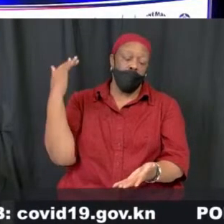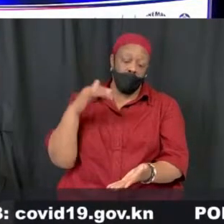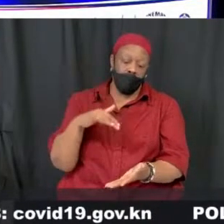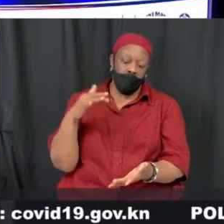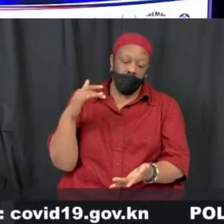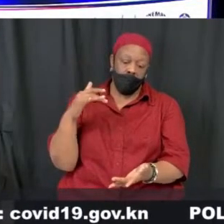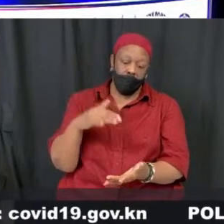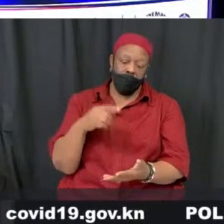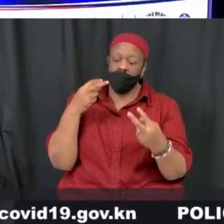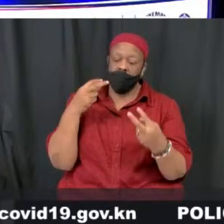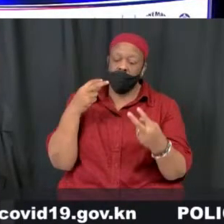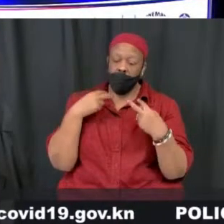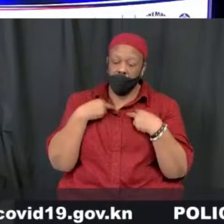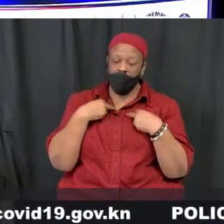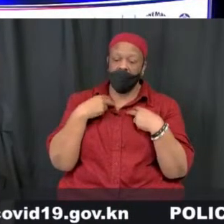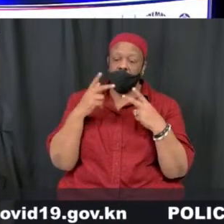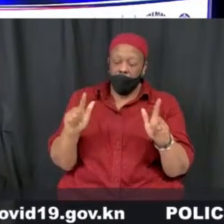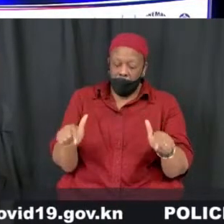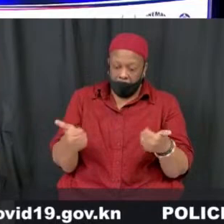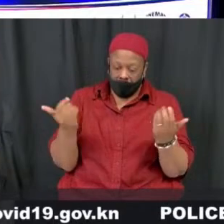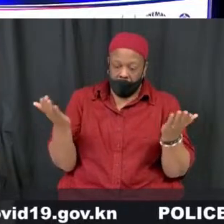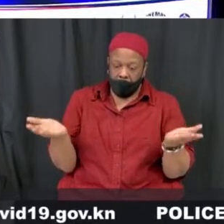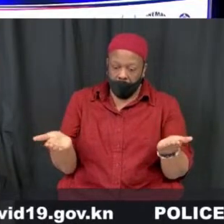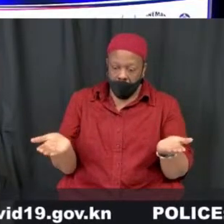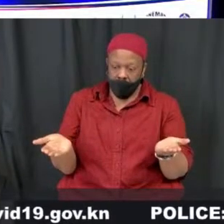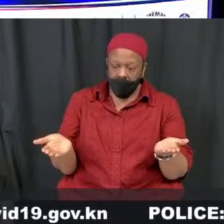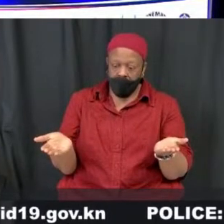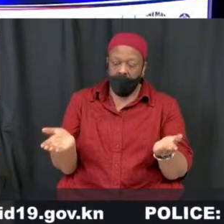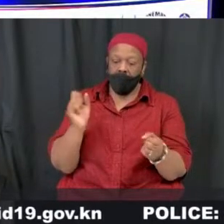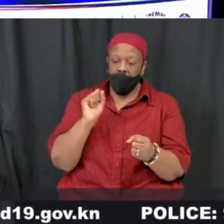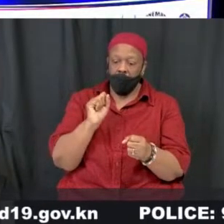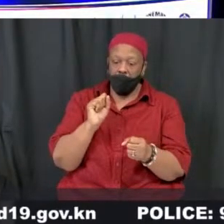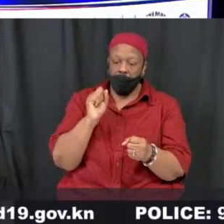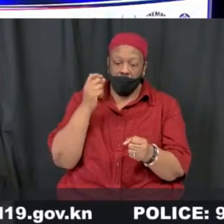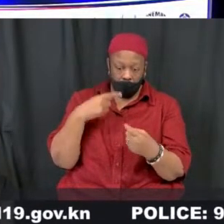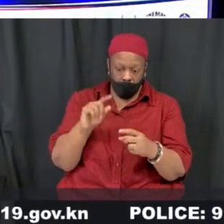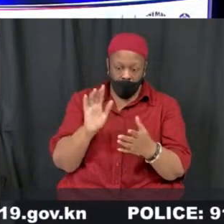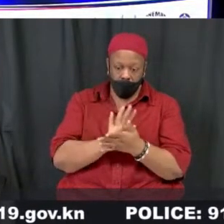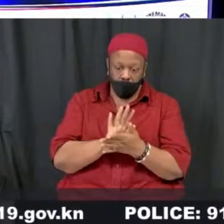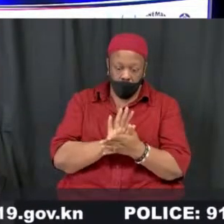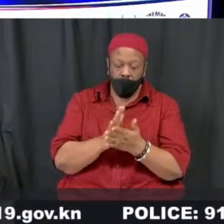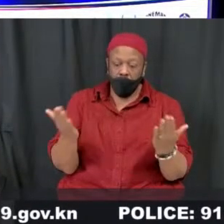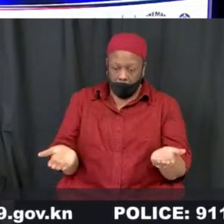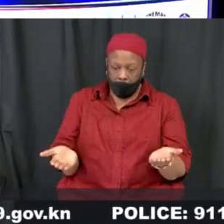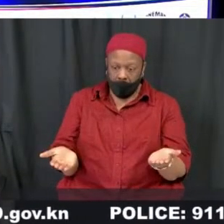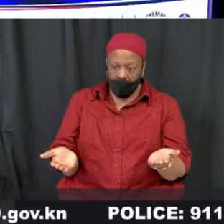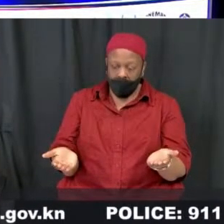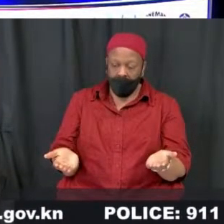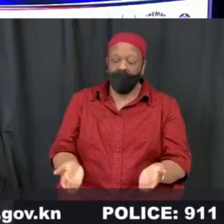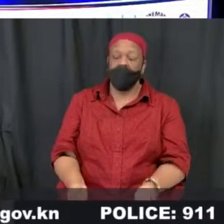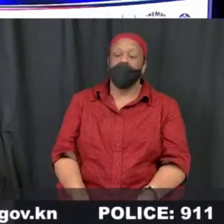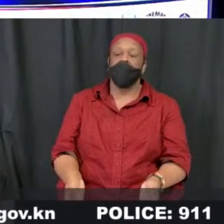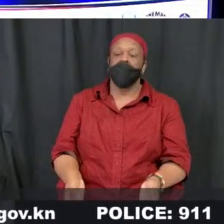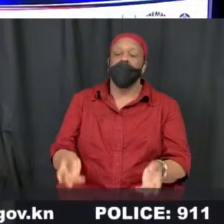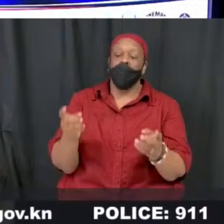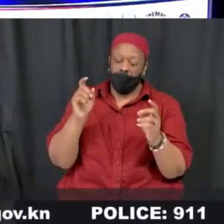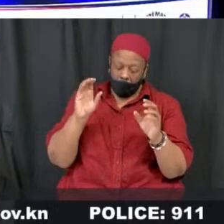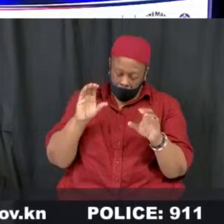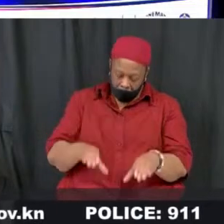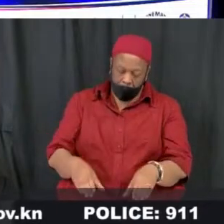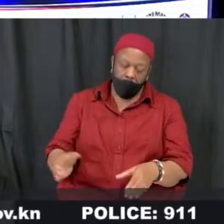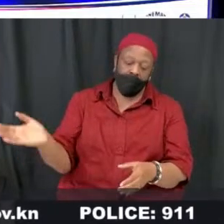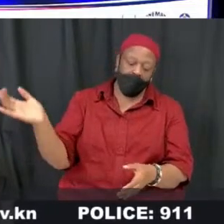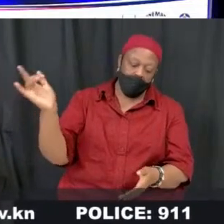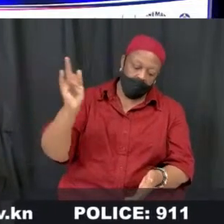status, they will be able to enter the Federation. Again, let me repeat, getting this question over